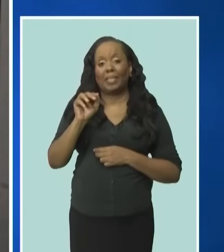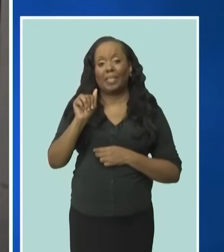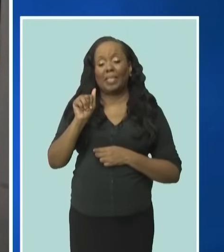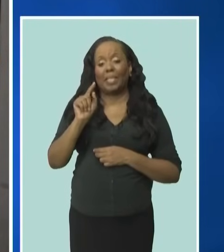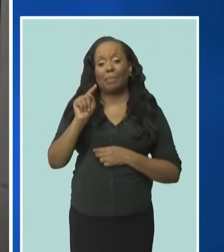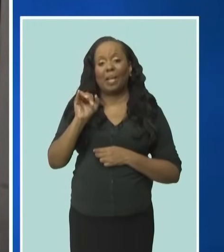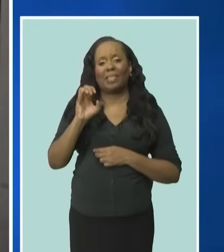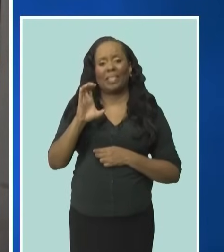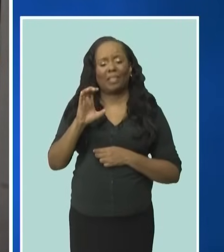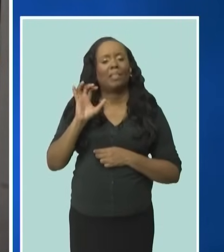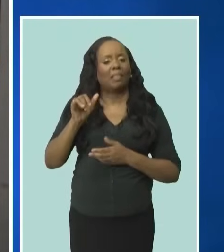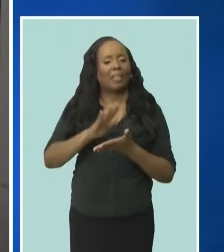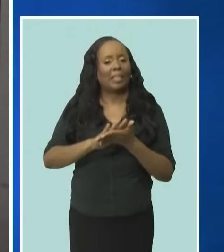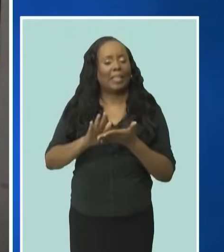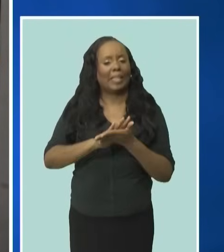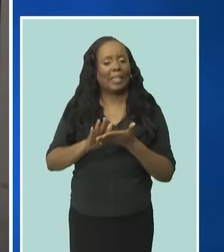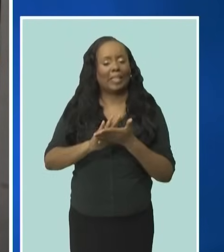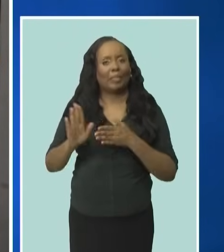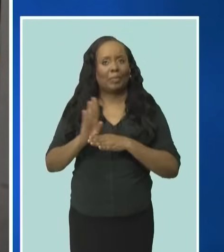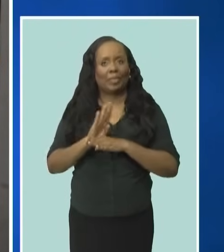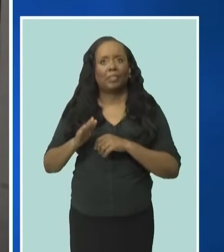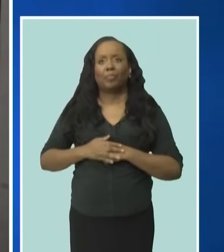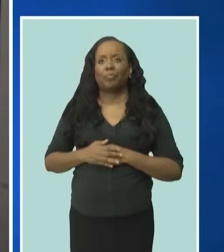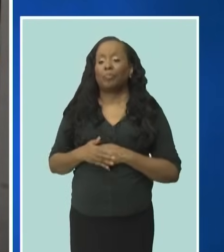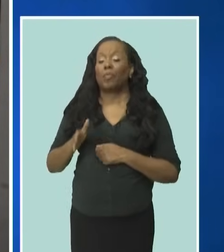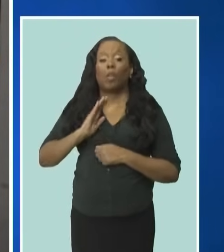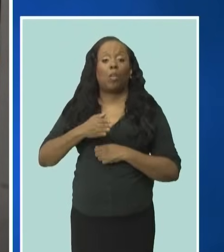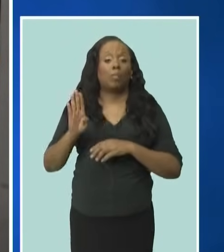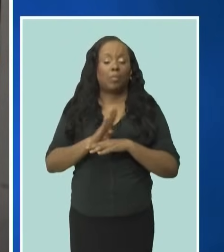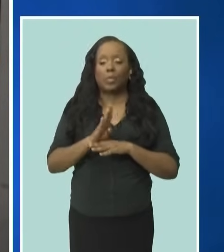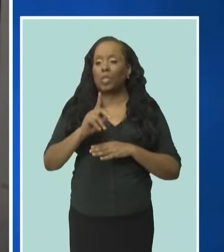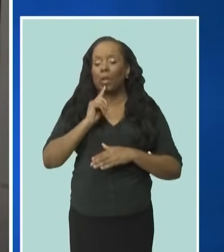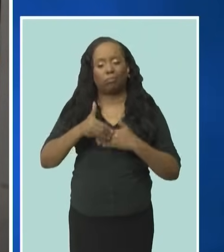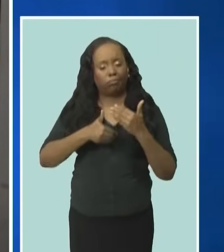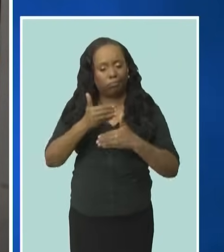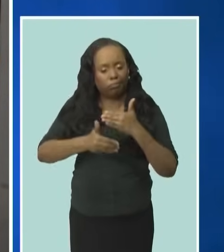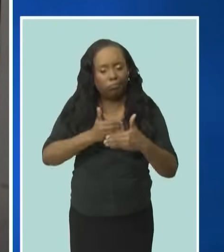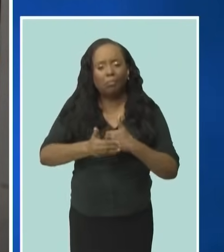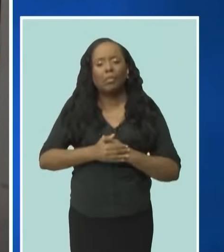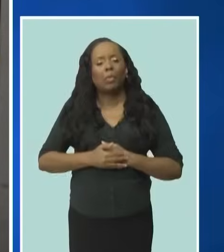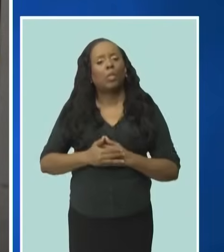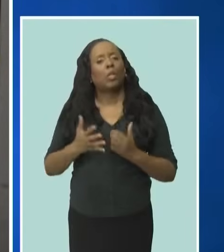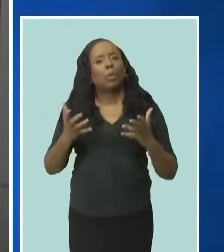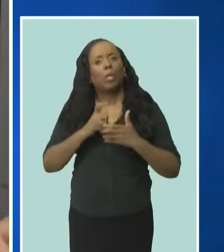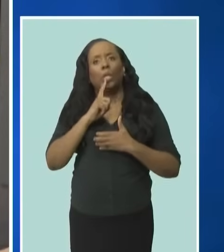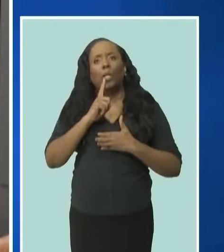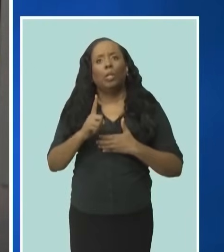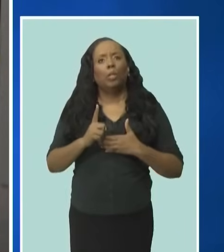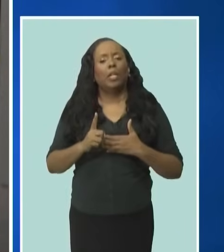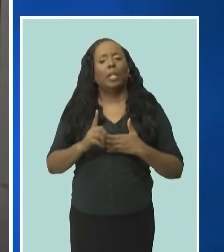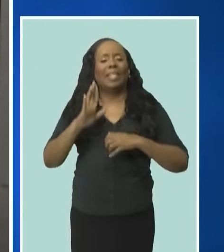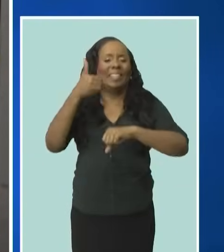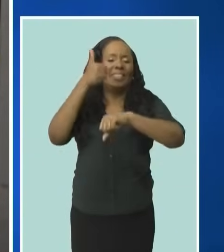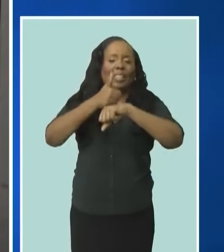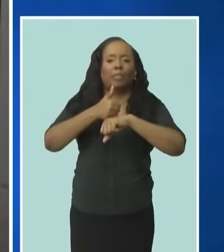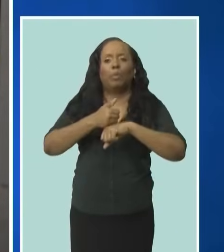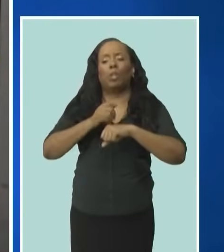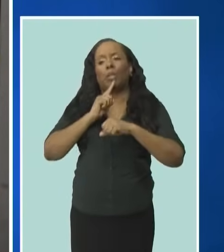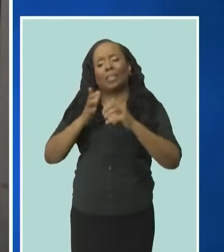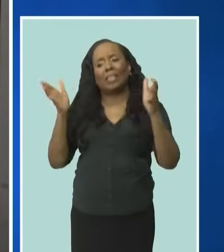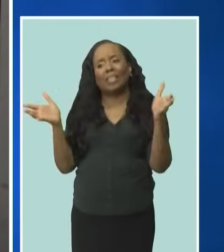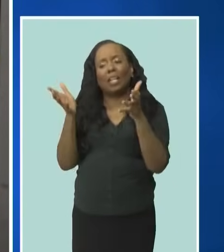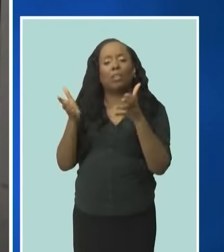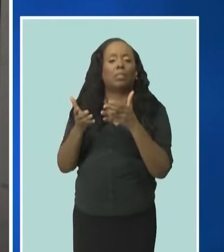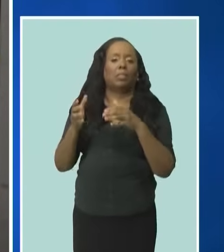a strong base here and we've gotten a lot of momentum forward, and we want to push that into the region. So we've